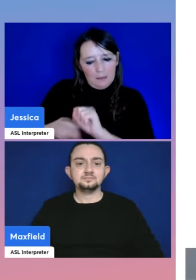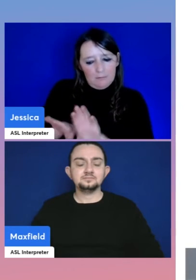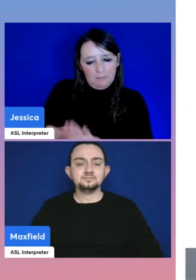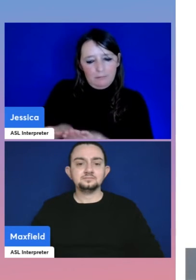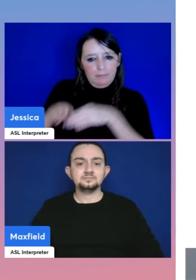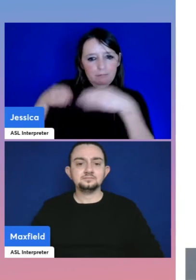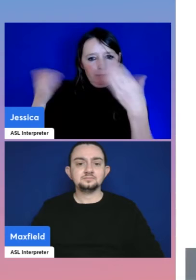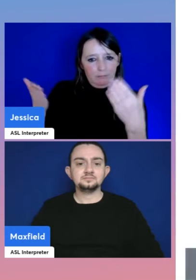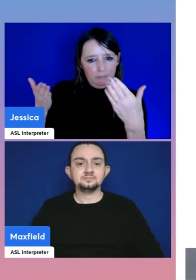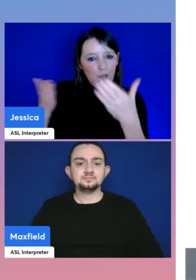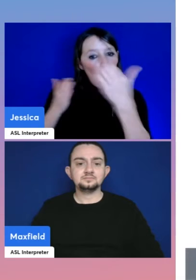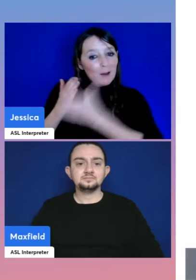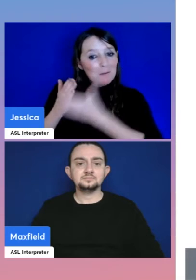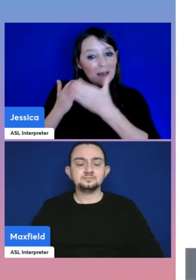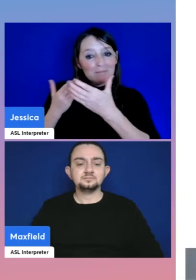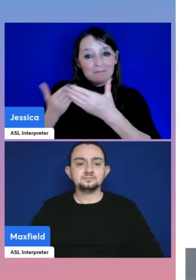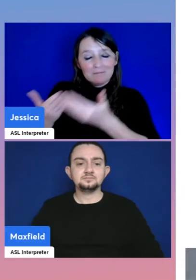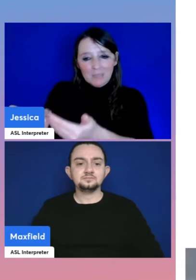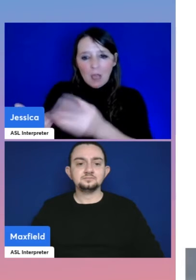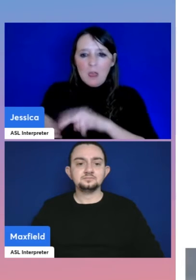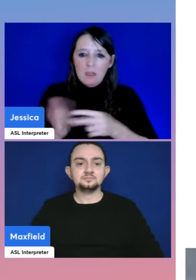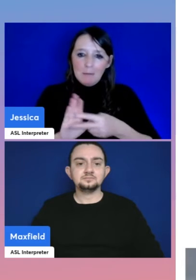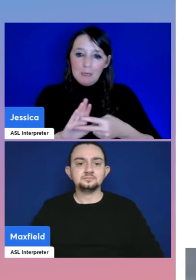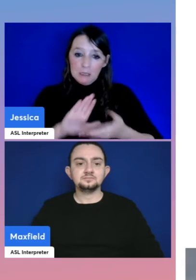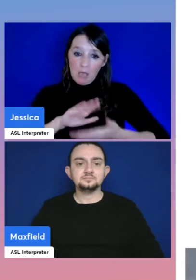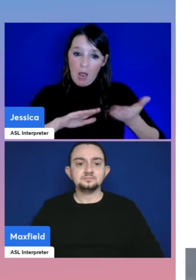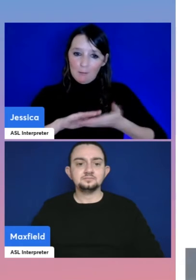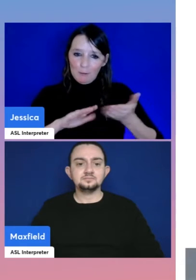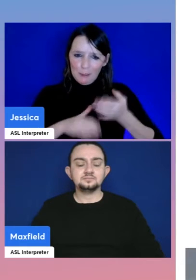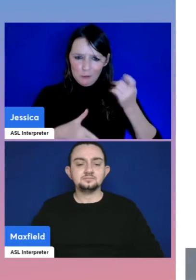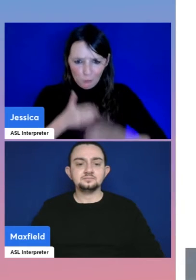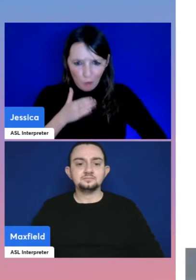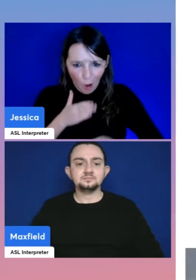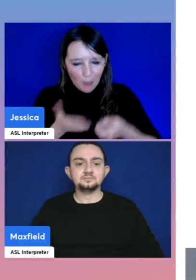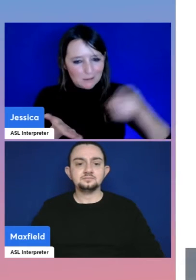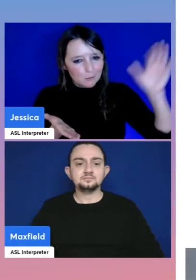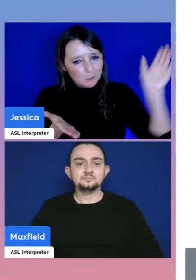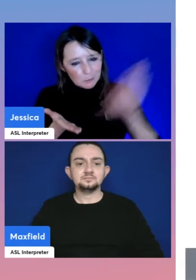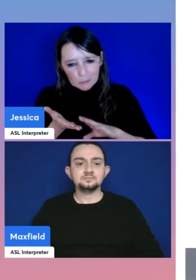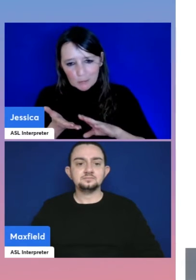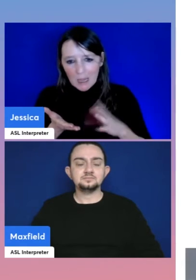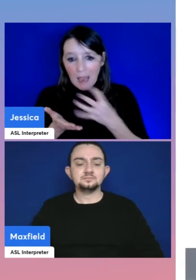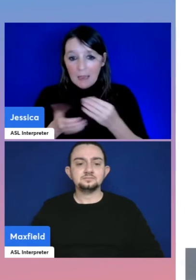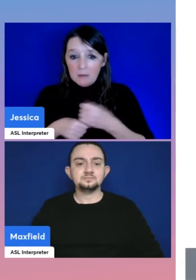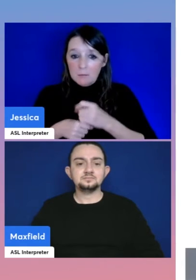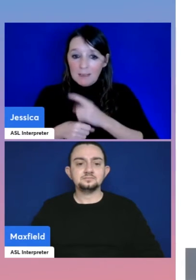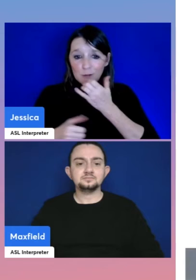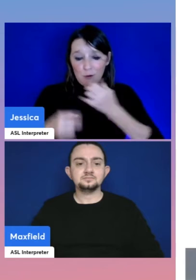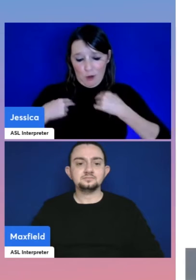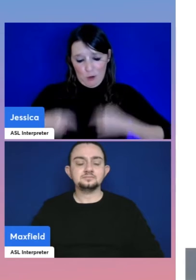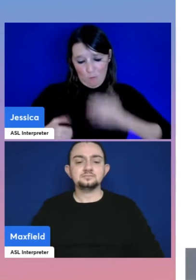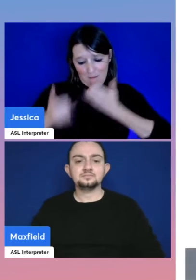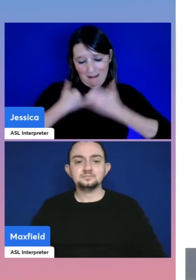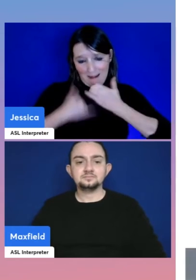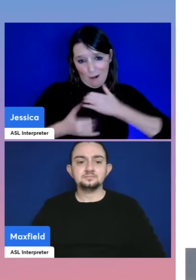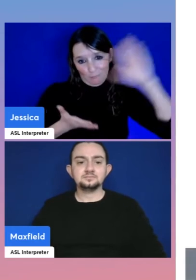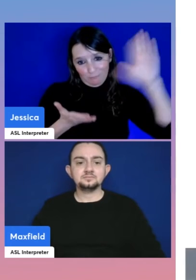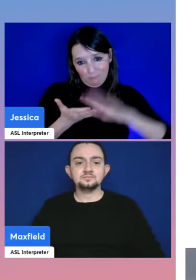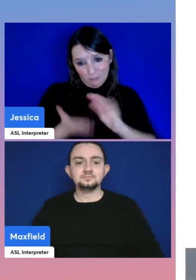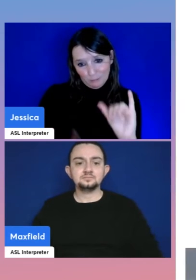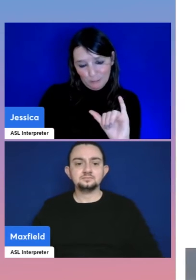Engine reduces operational overhead and minimizes human error, which is often actually a